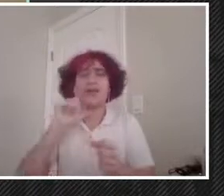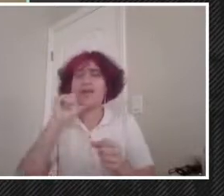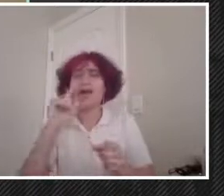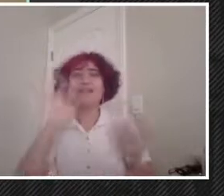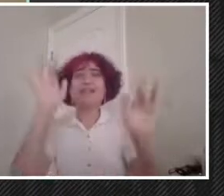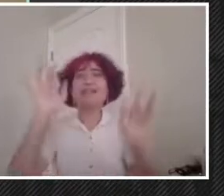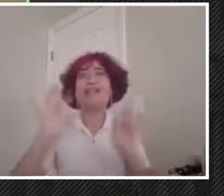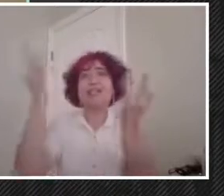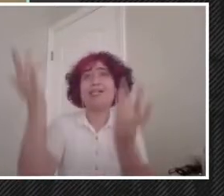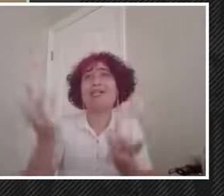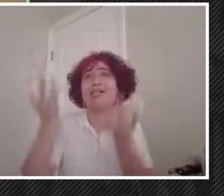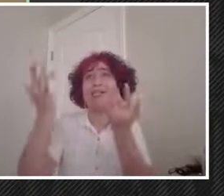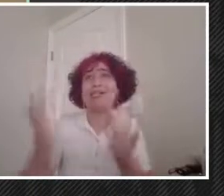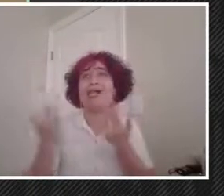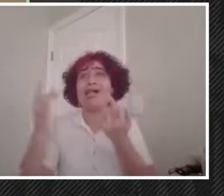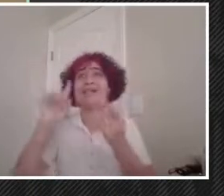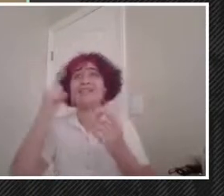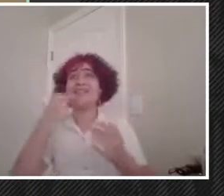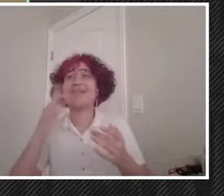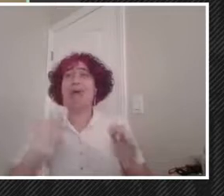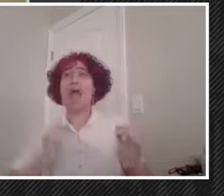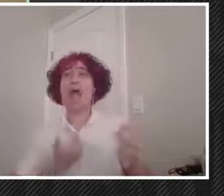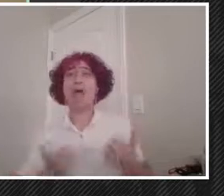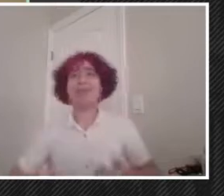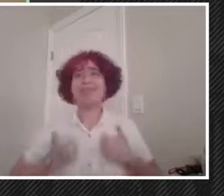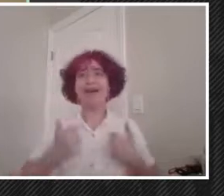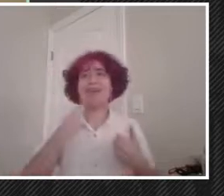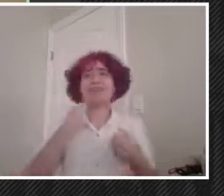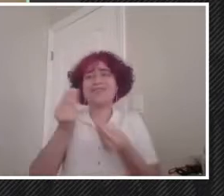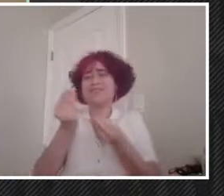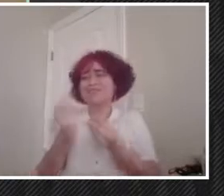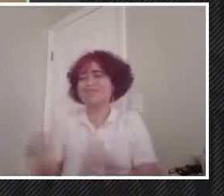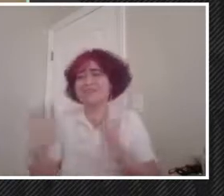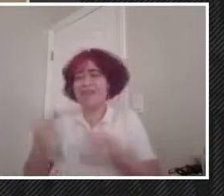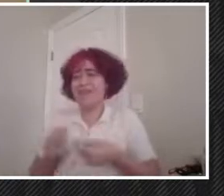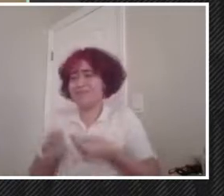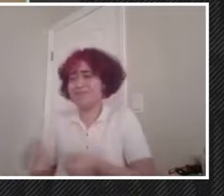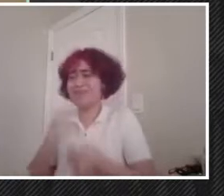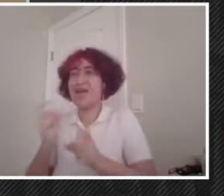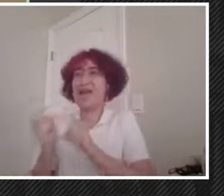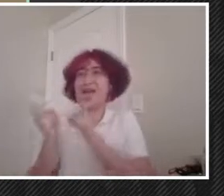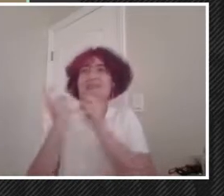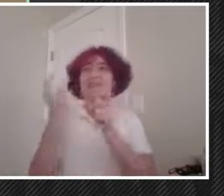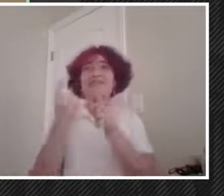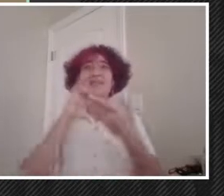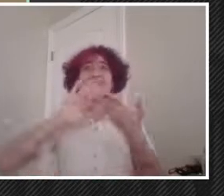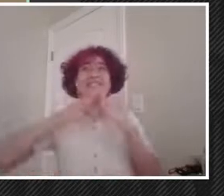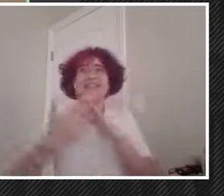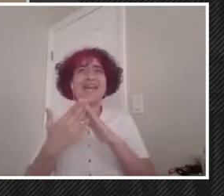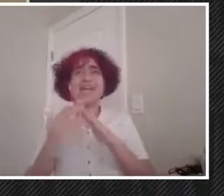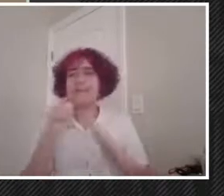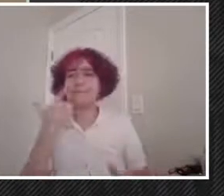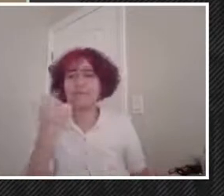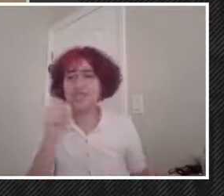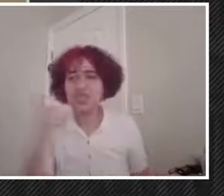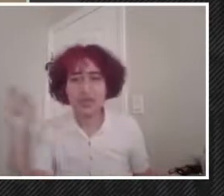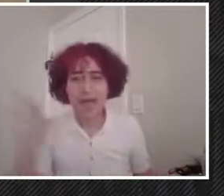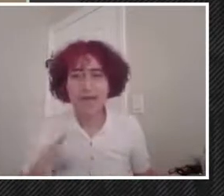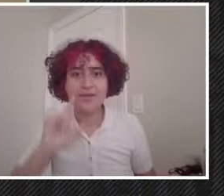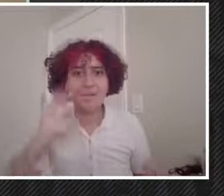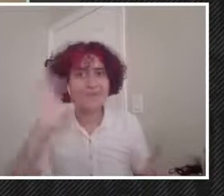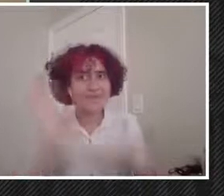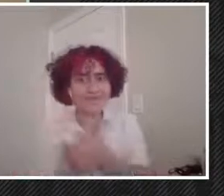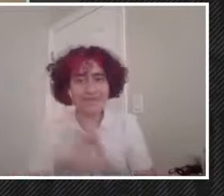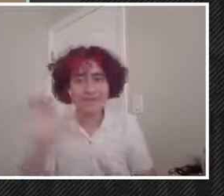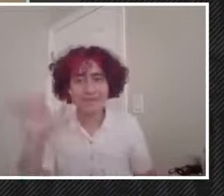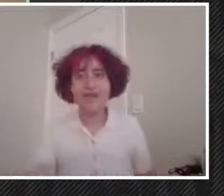and are worth the investment and are contributing something to society, because you have to fundamentally believe that in order